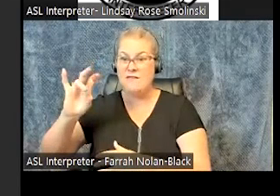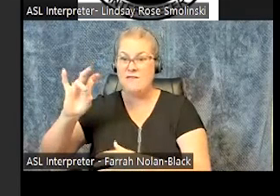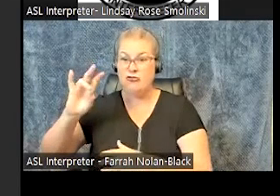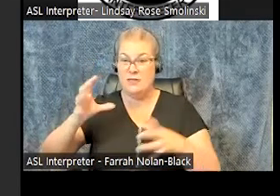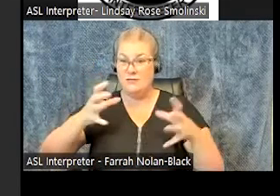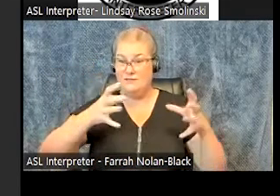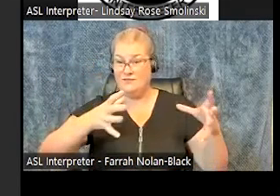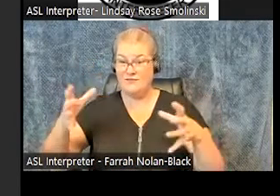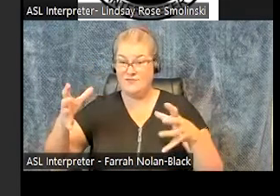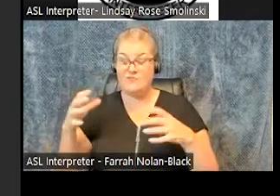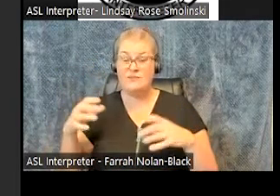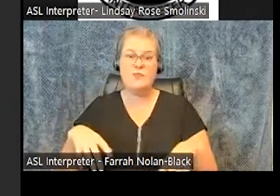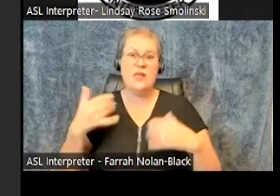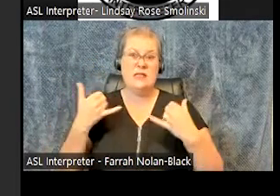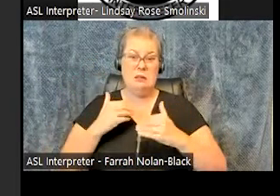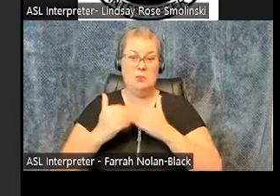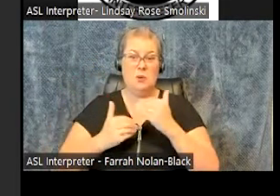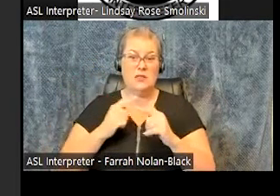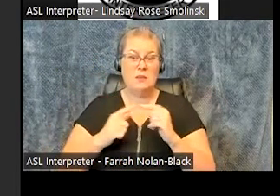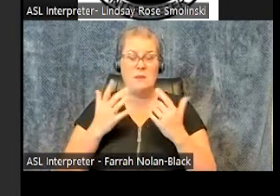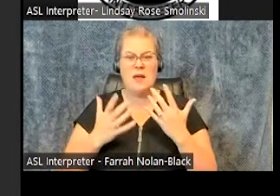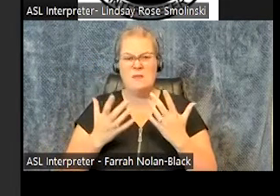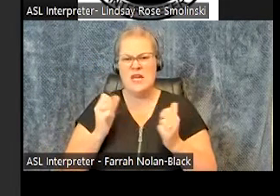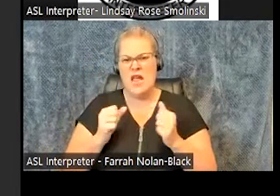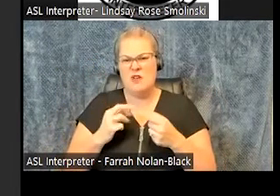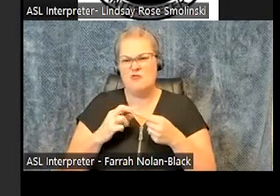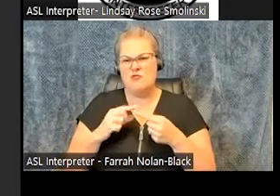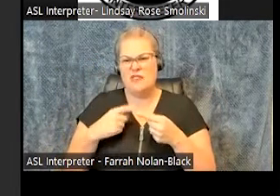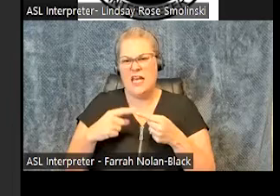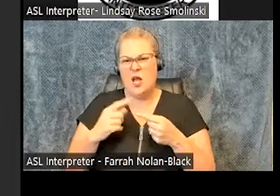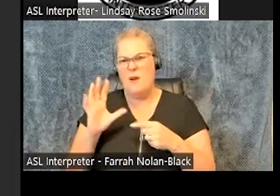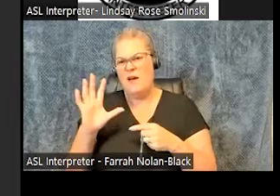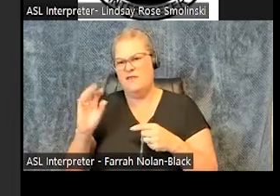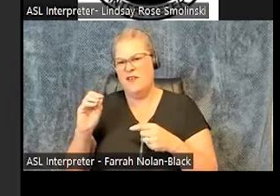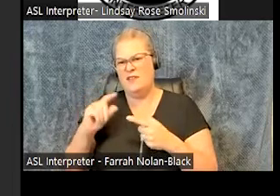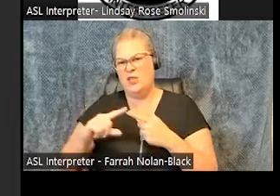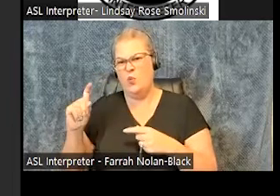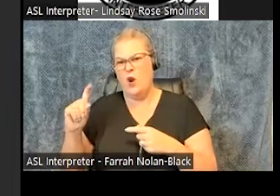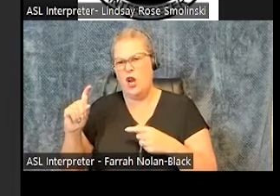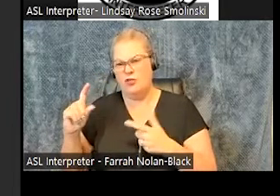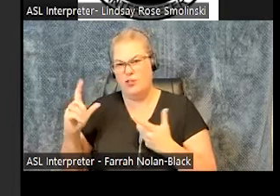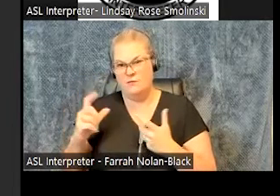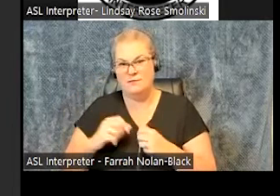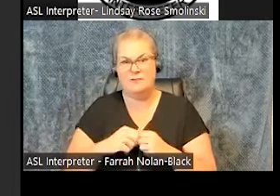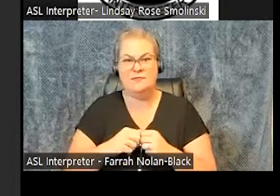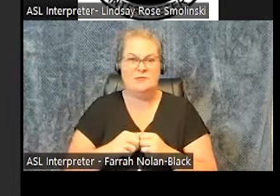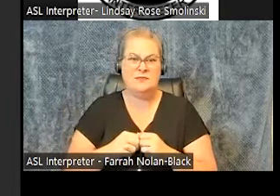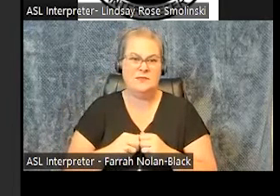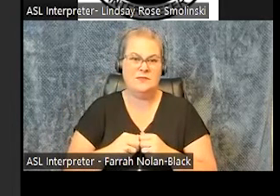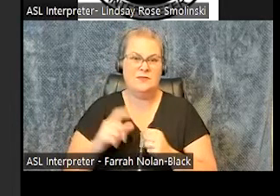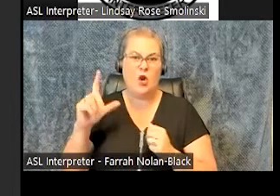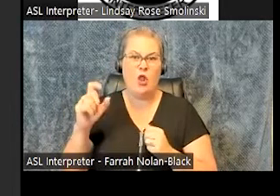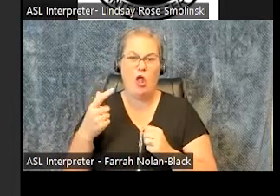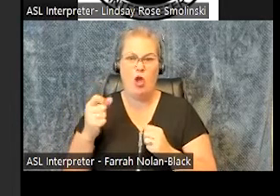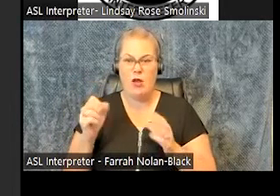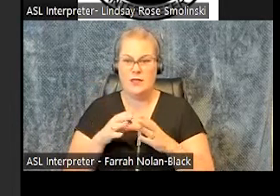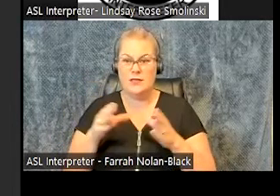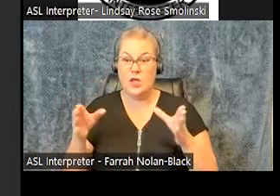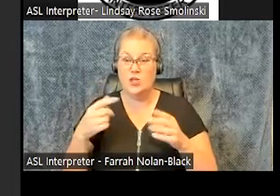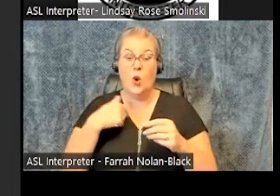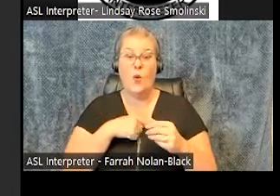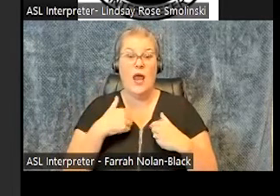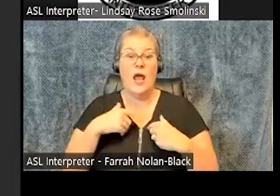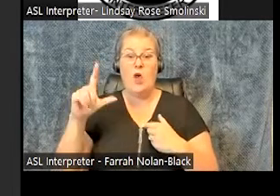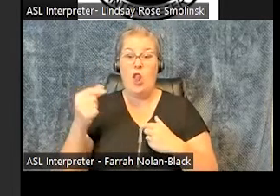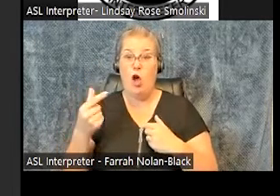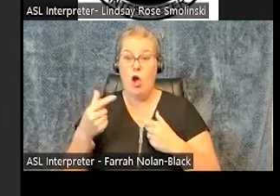in the process, but we might be able to recycle about 50 to 100 logs. So the solution is that we have a log recycling yard